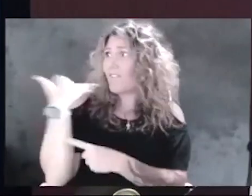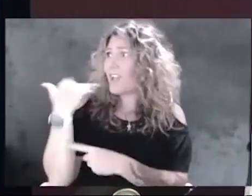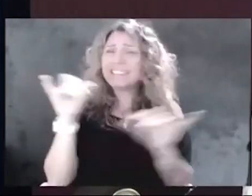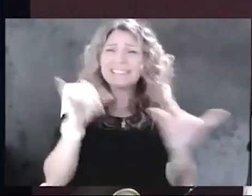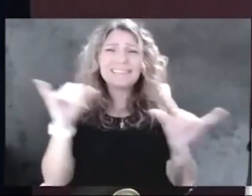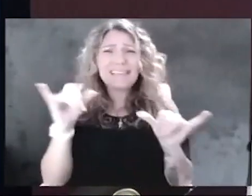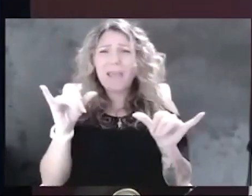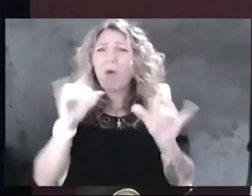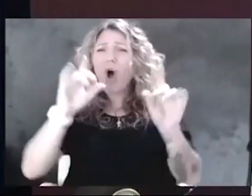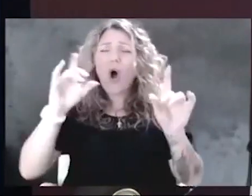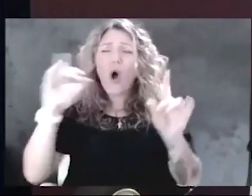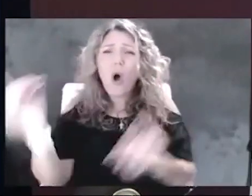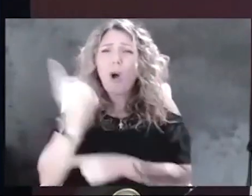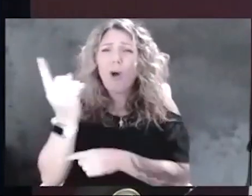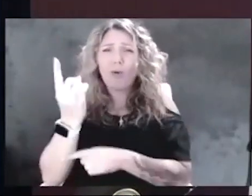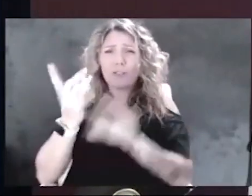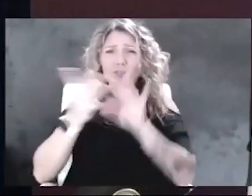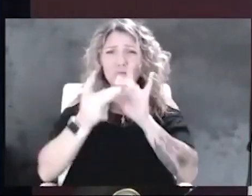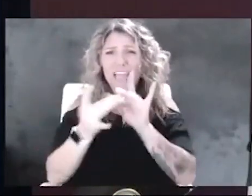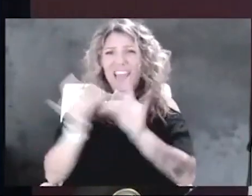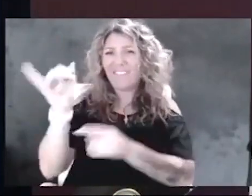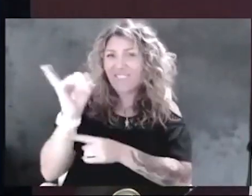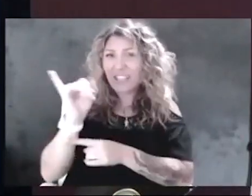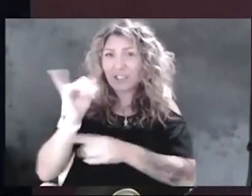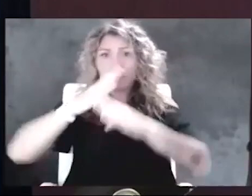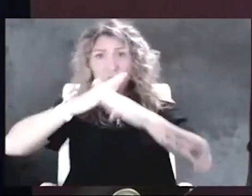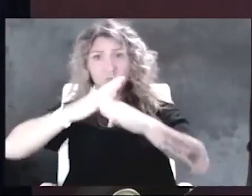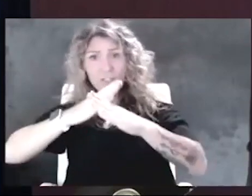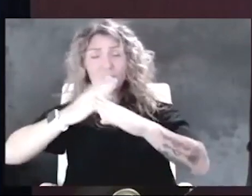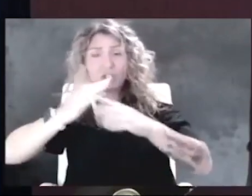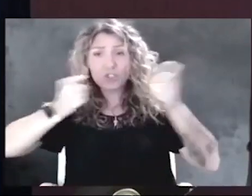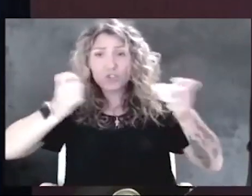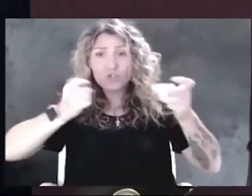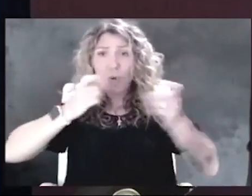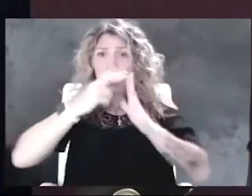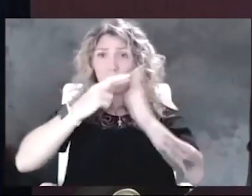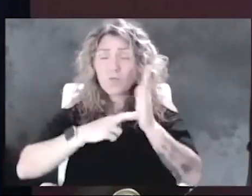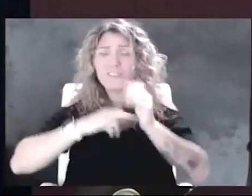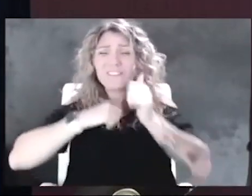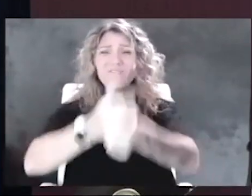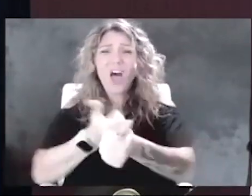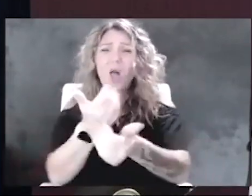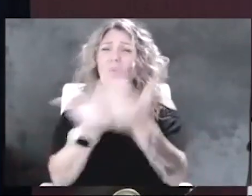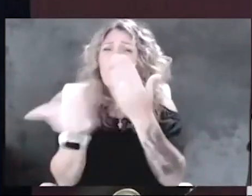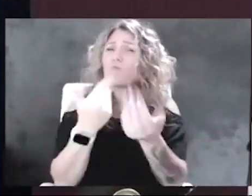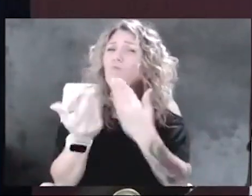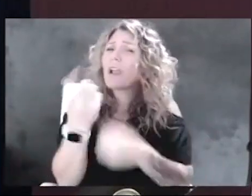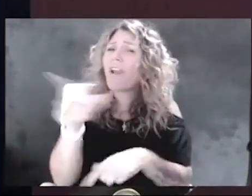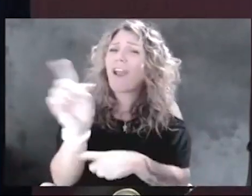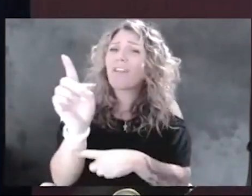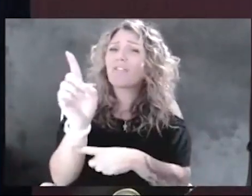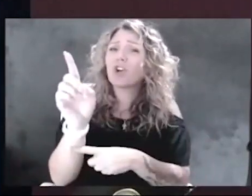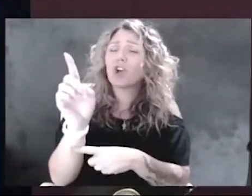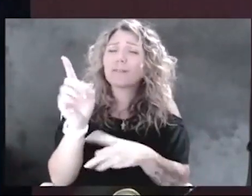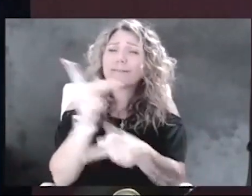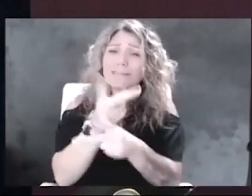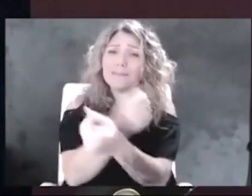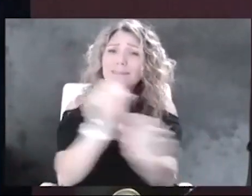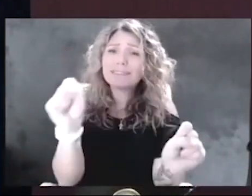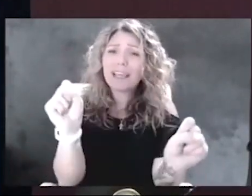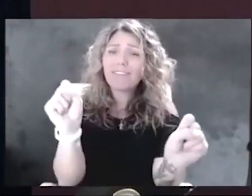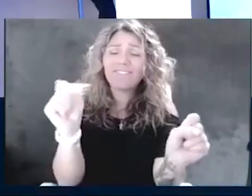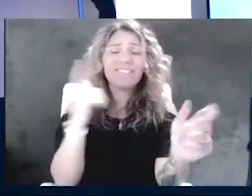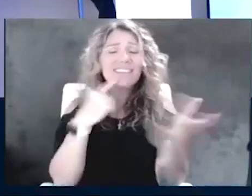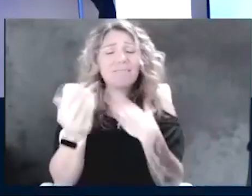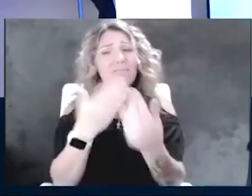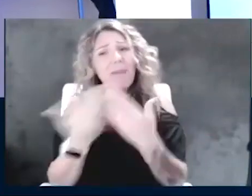control. The rules of infection prevention and control travel with you, and they keep you safe wherever you go. Including school. And I